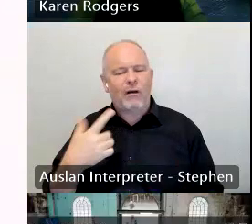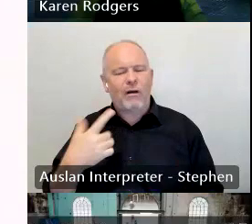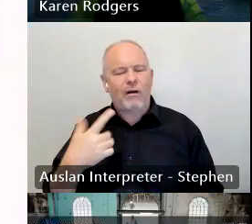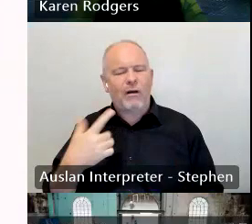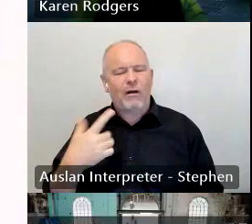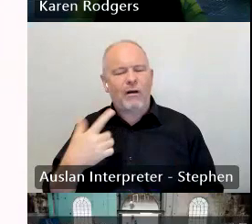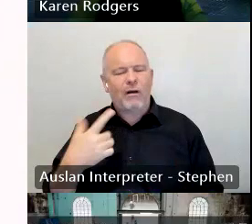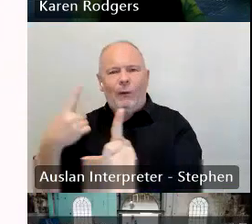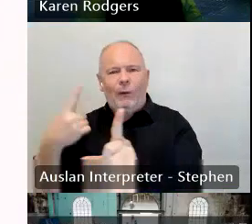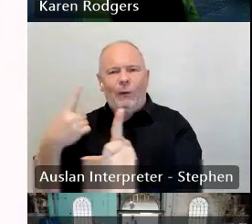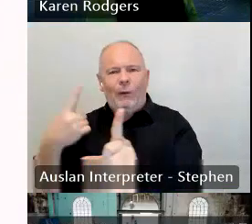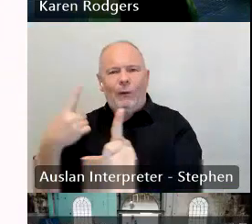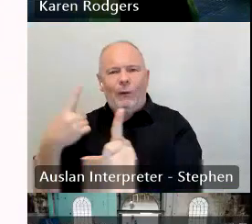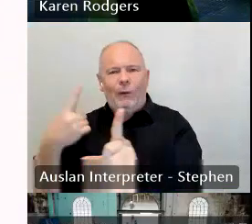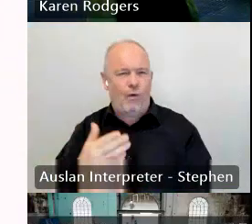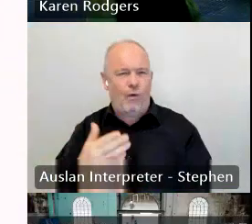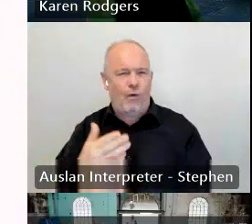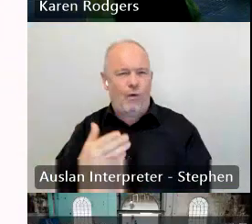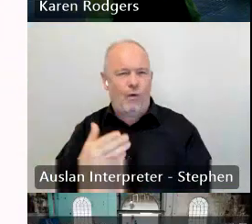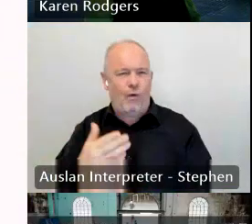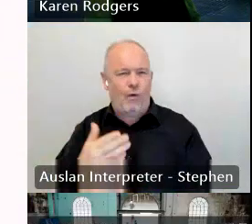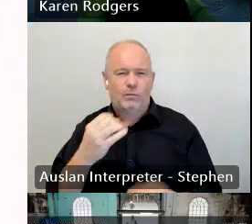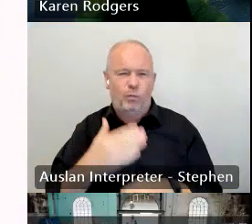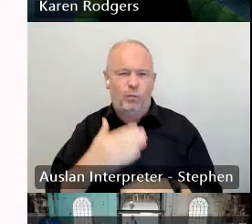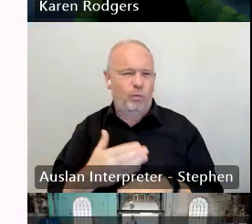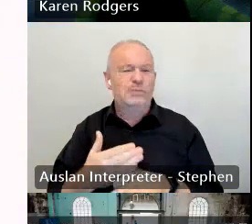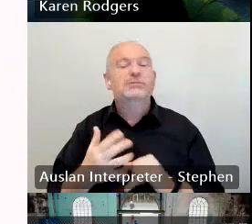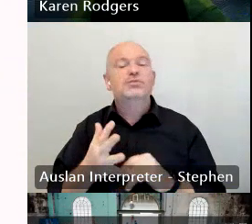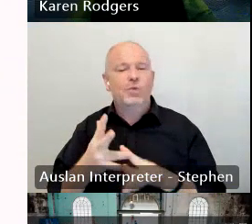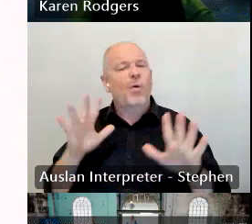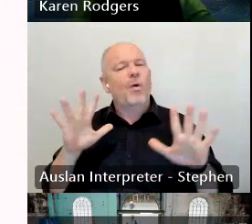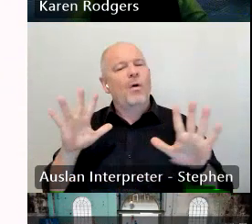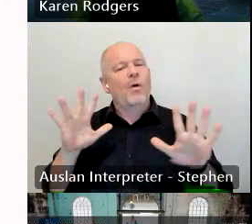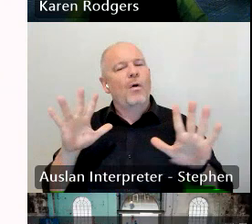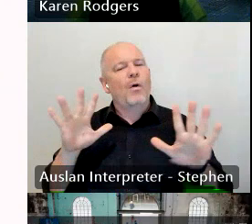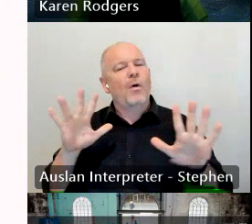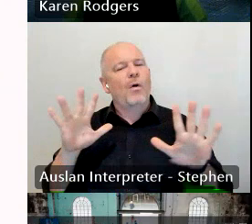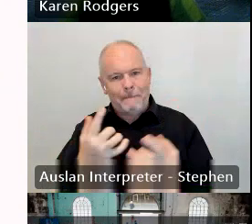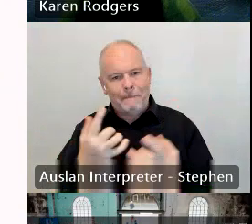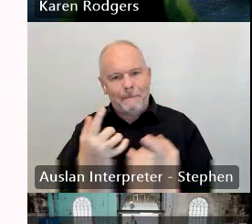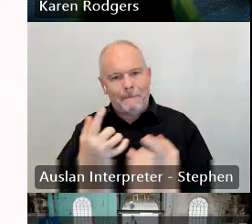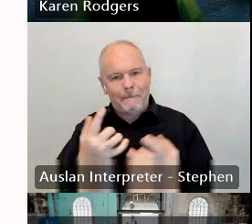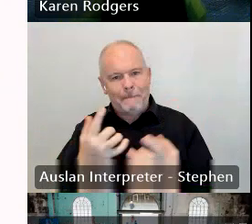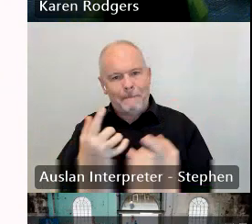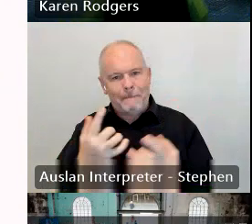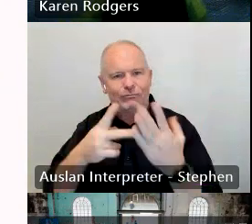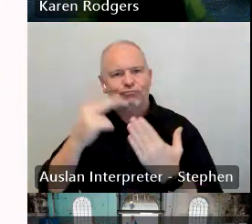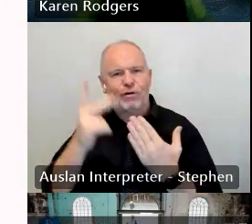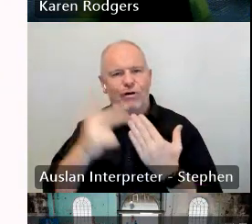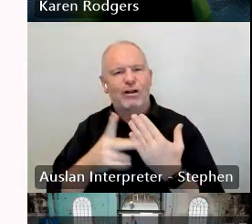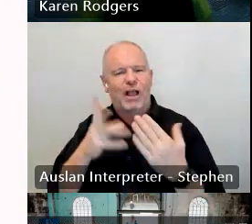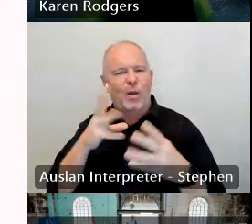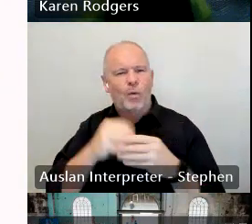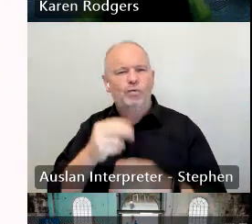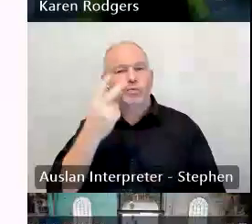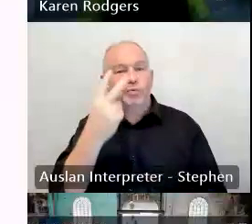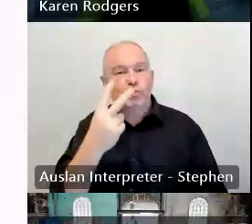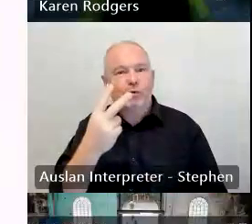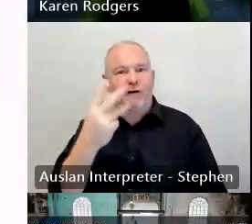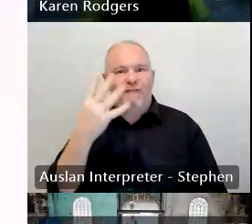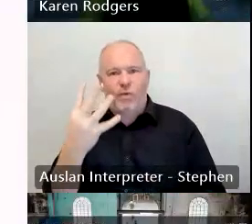It's not working for organisations. So instead, we've created a multi-year program that includes 2, 4 and